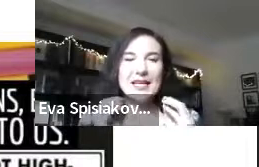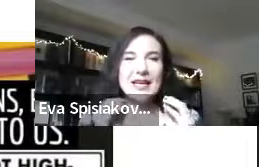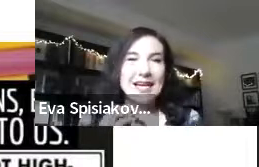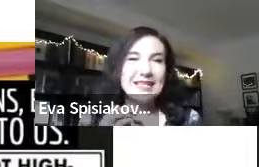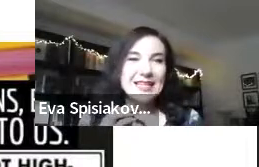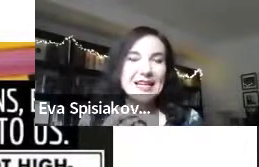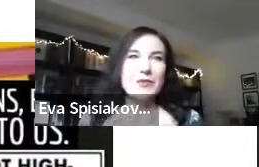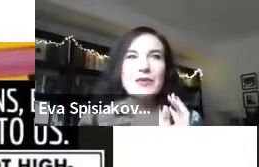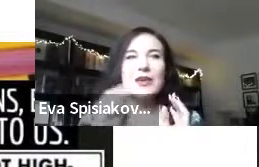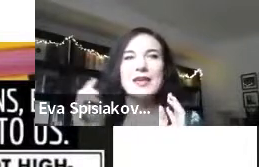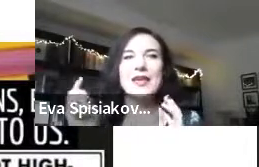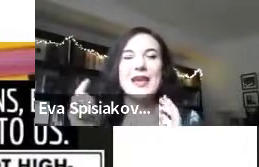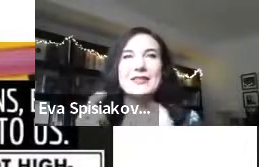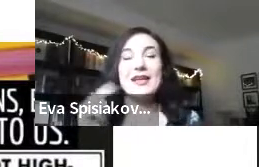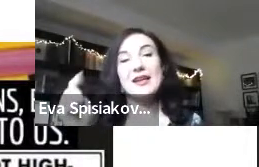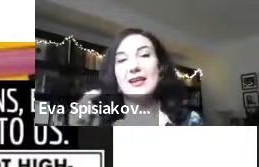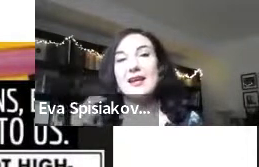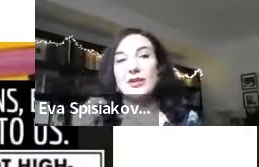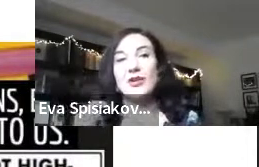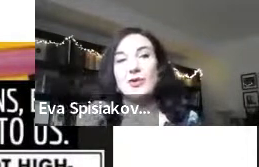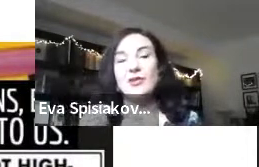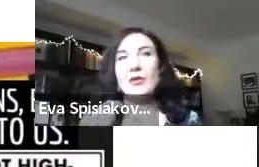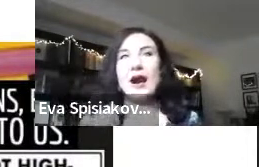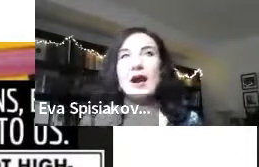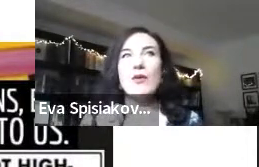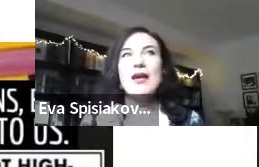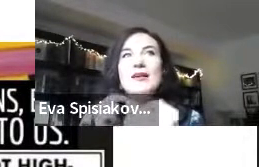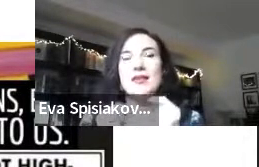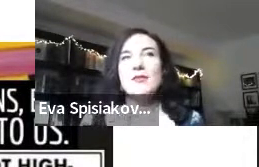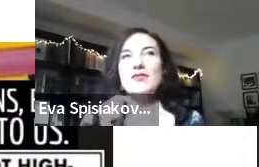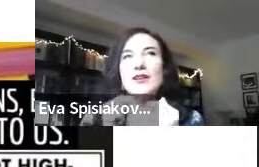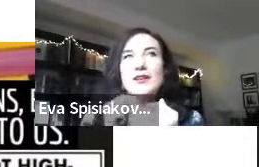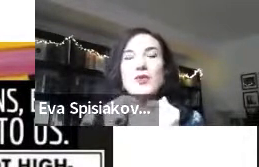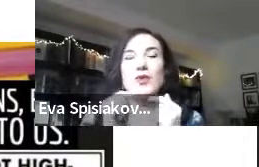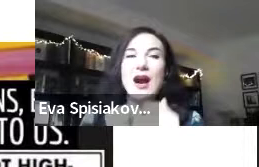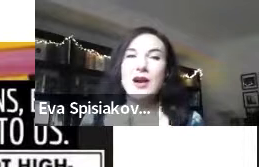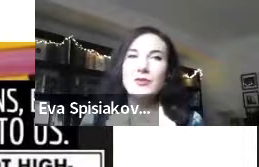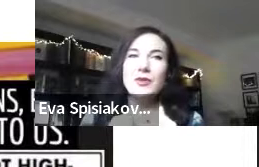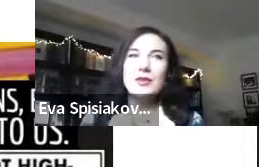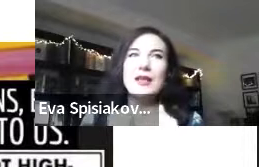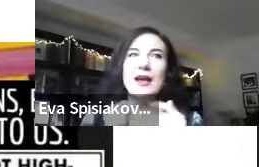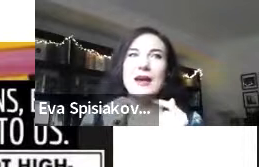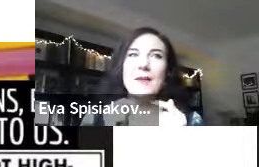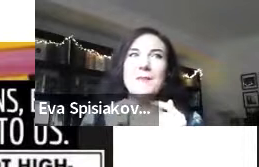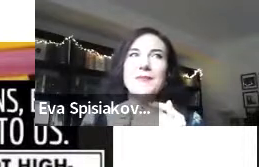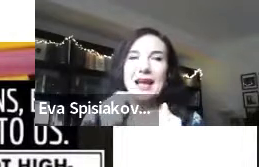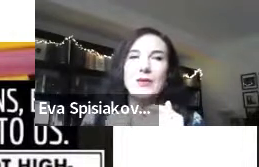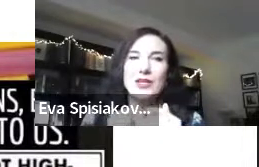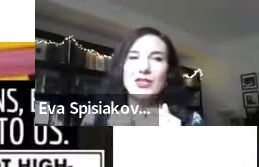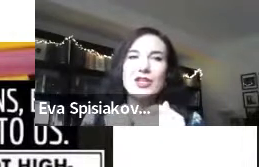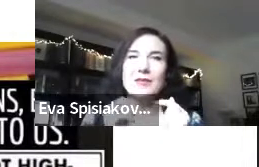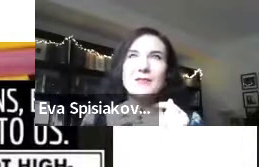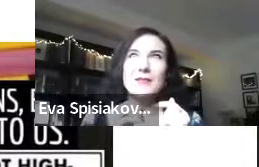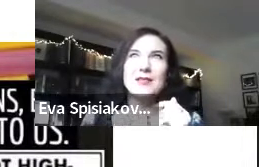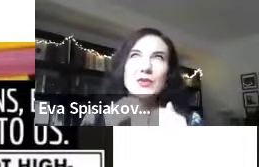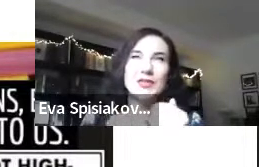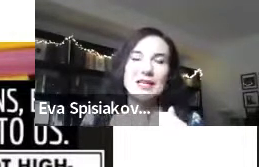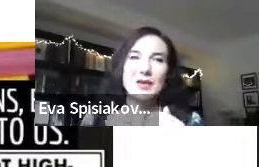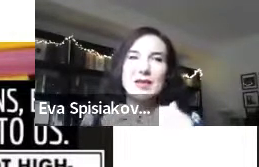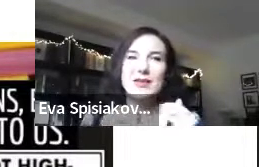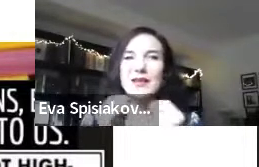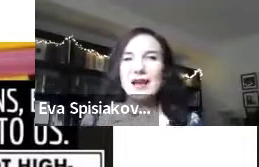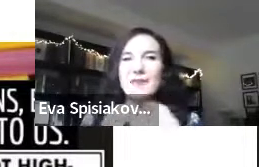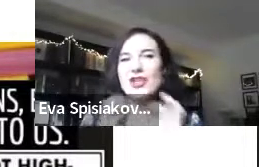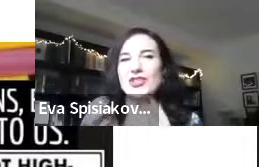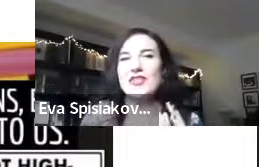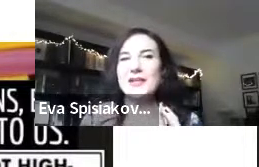very particular case study where we're looking at the other side of the coin. So how some of the more harmful language